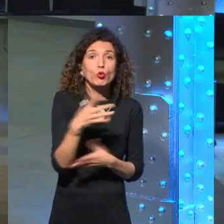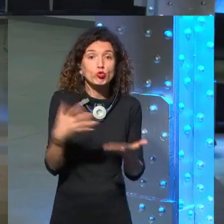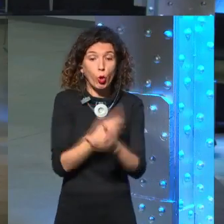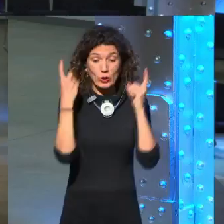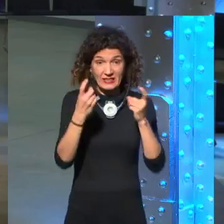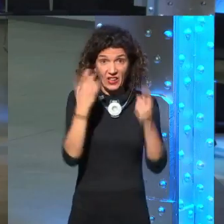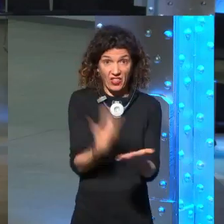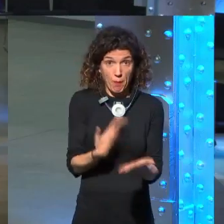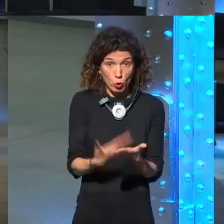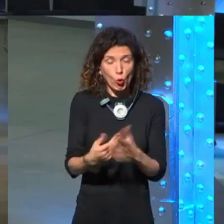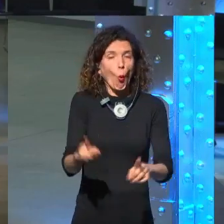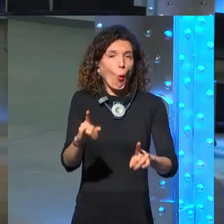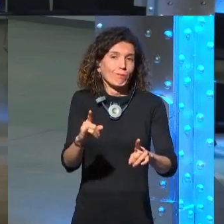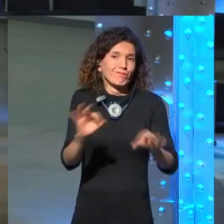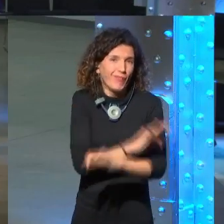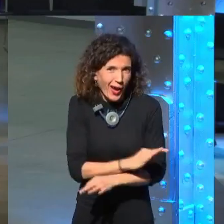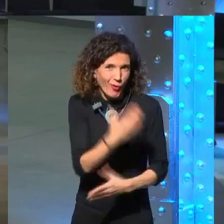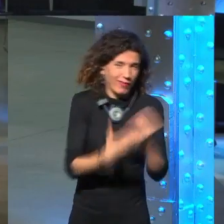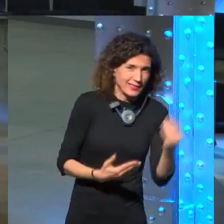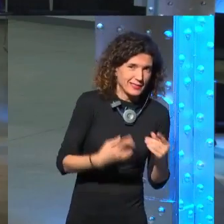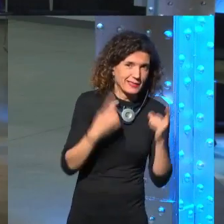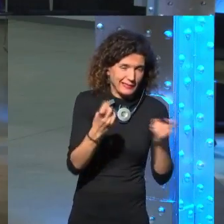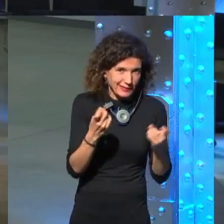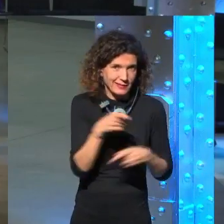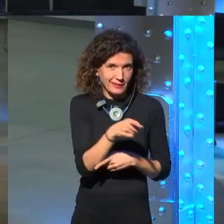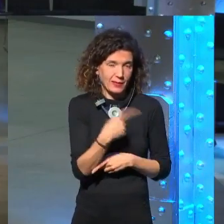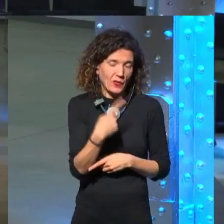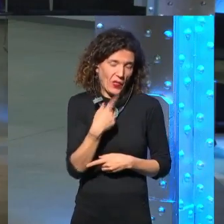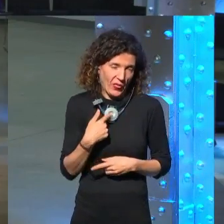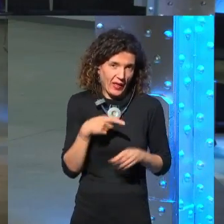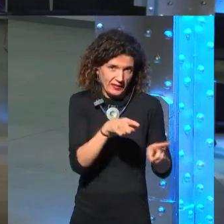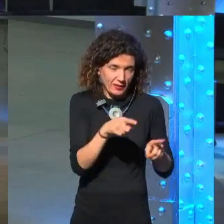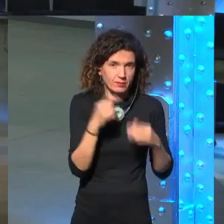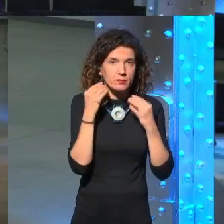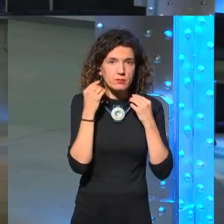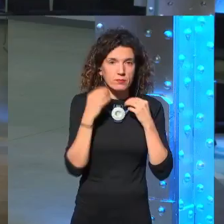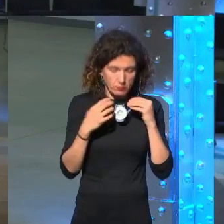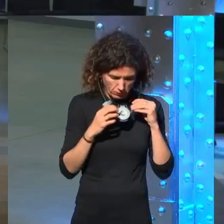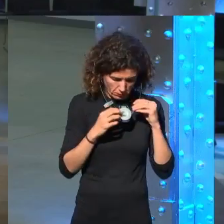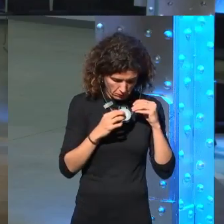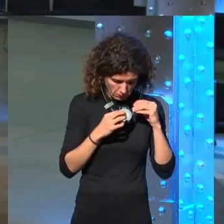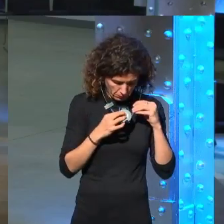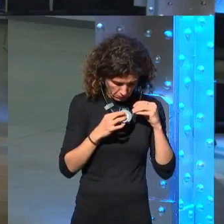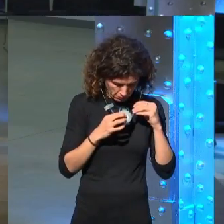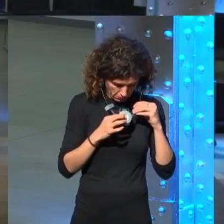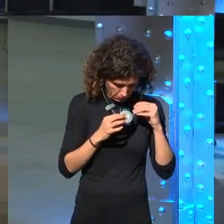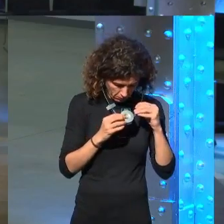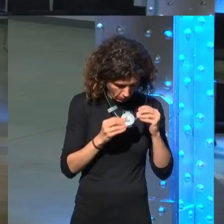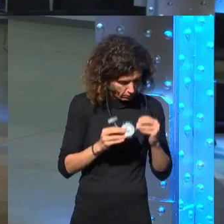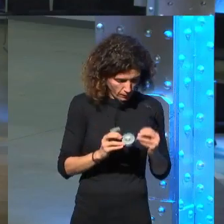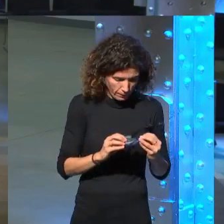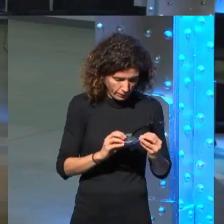I kept in mind a few examples through history of people who said, well, we're never going to be able to know